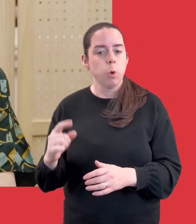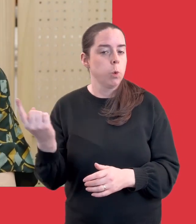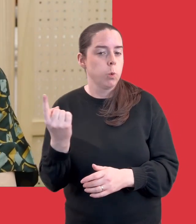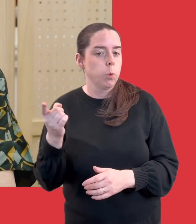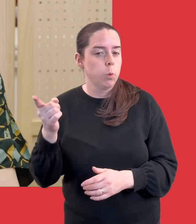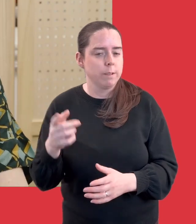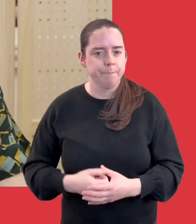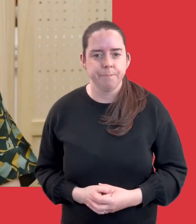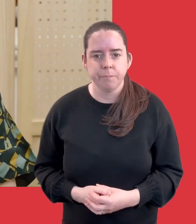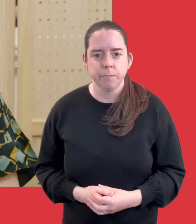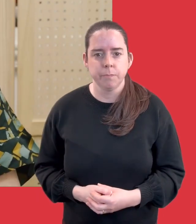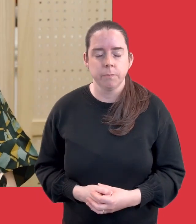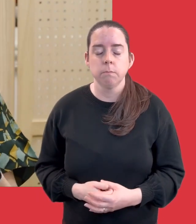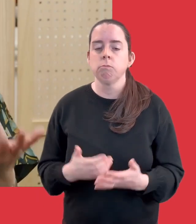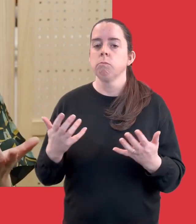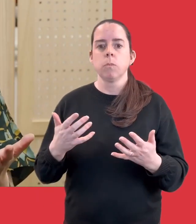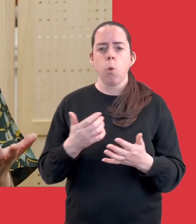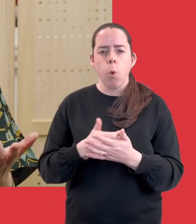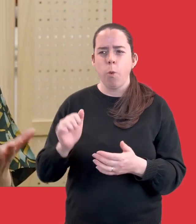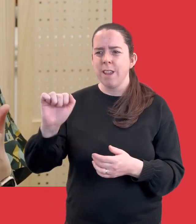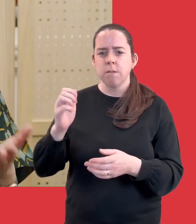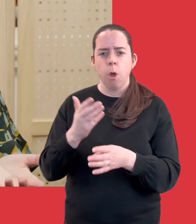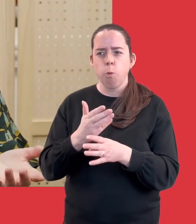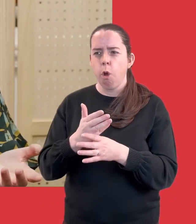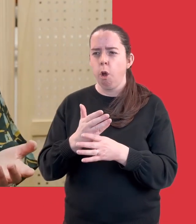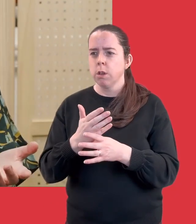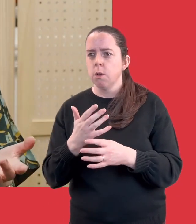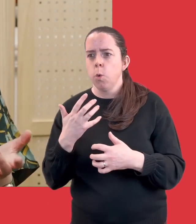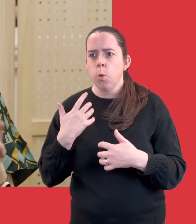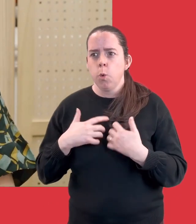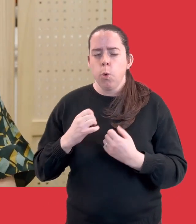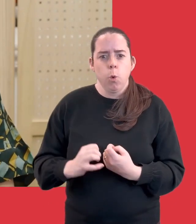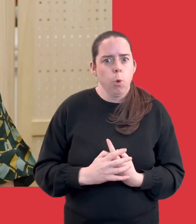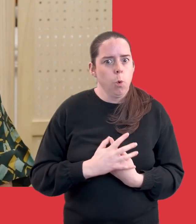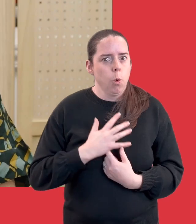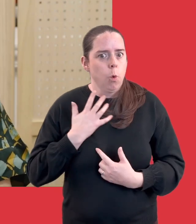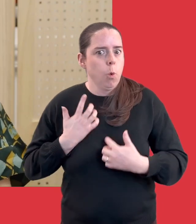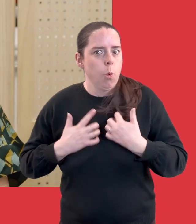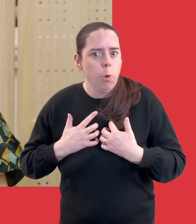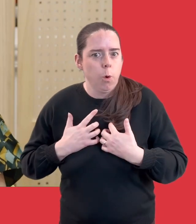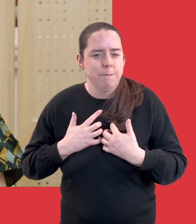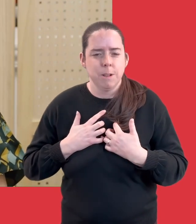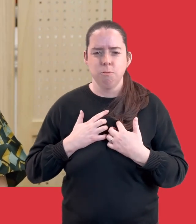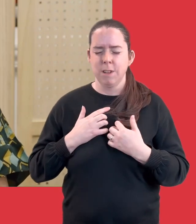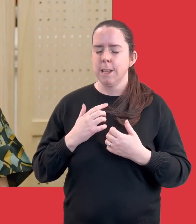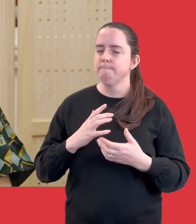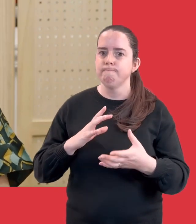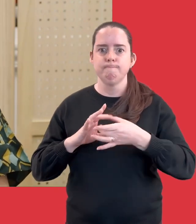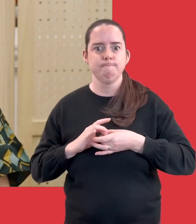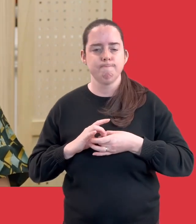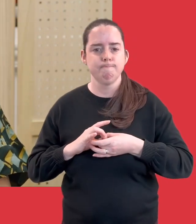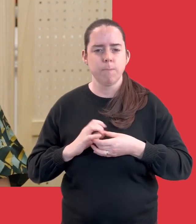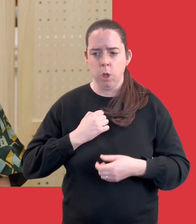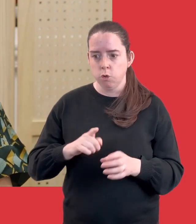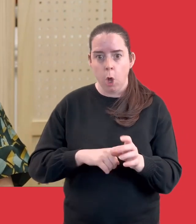about her. Anyway, I always found her to be hugely inspiring. She really touched my life as a